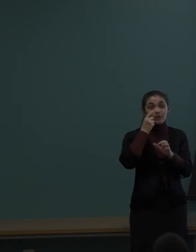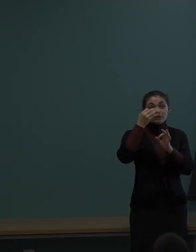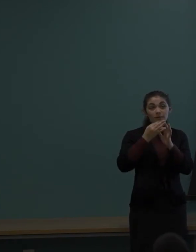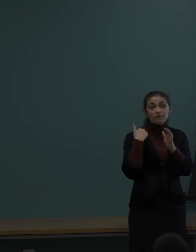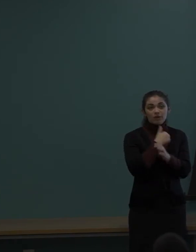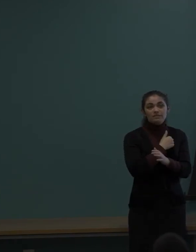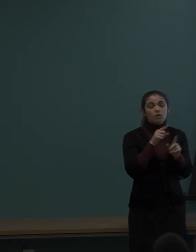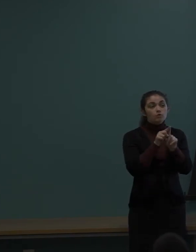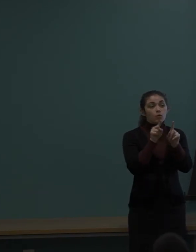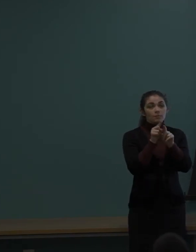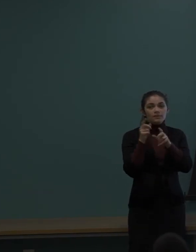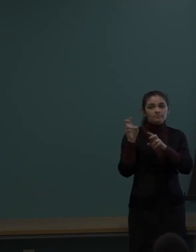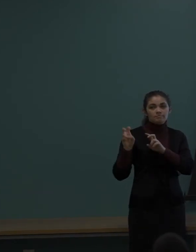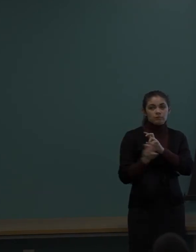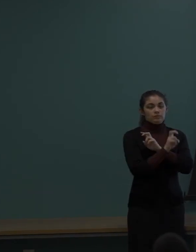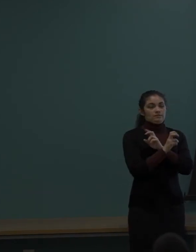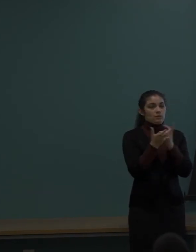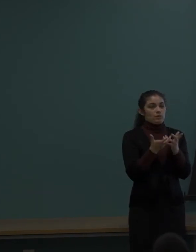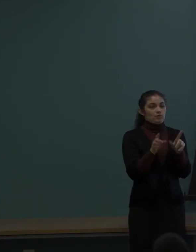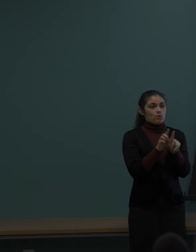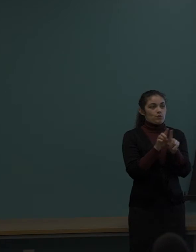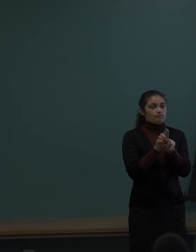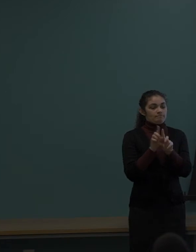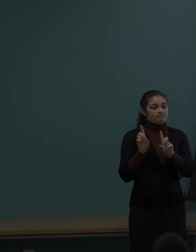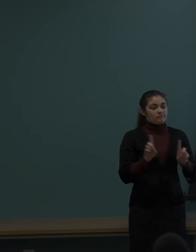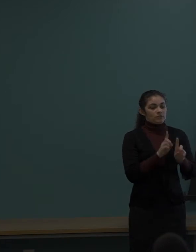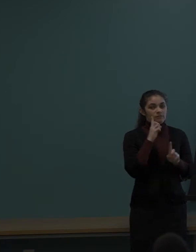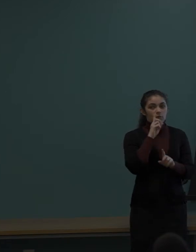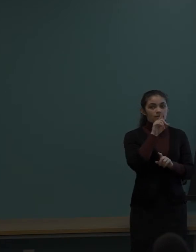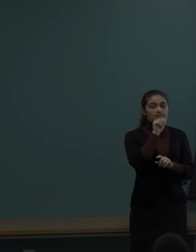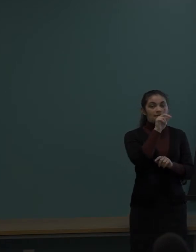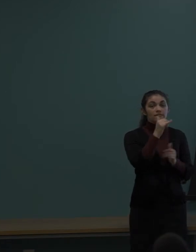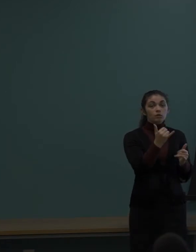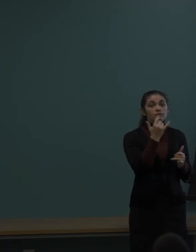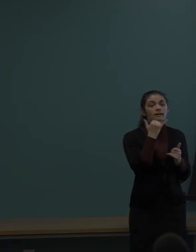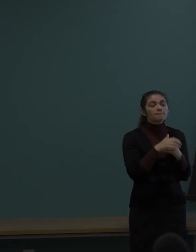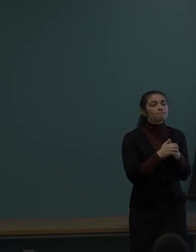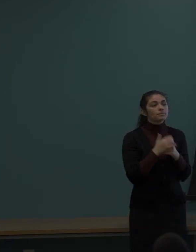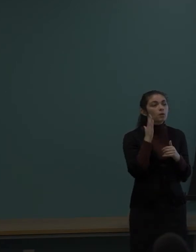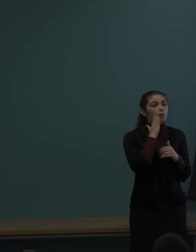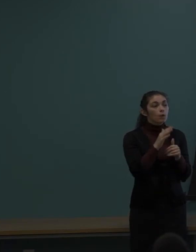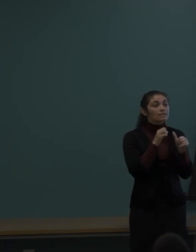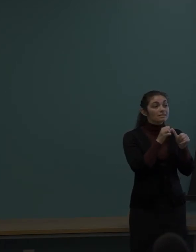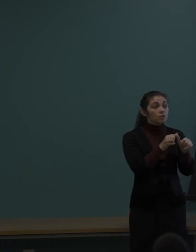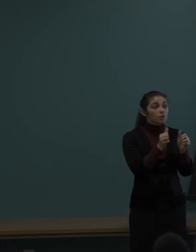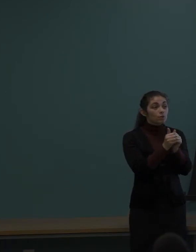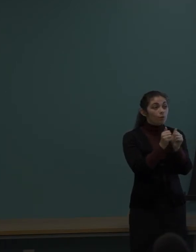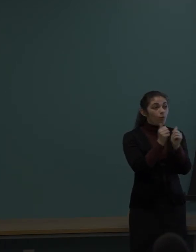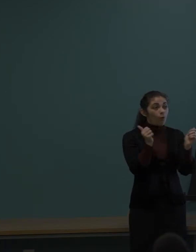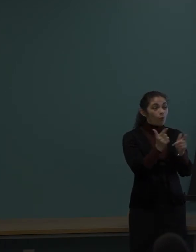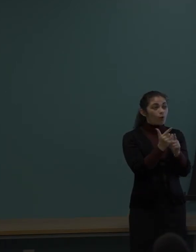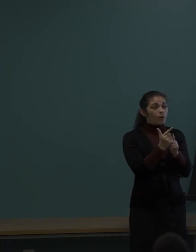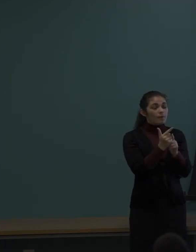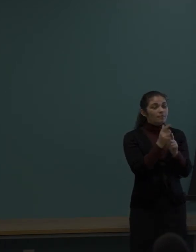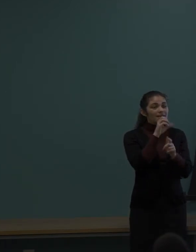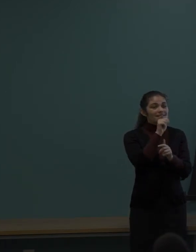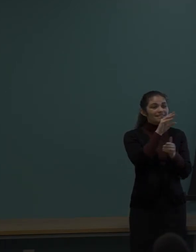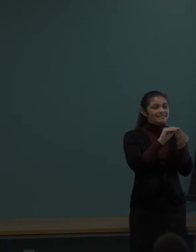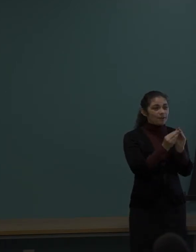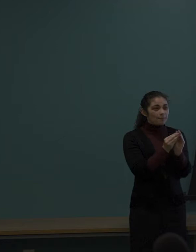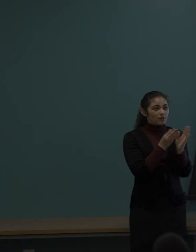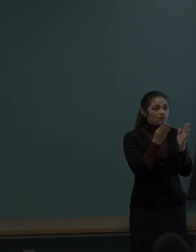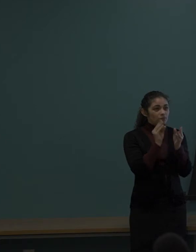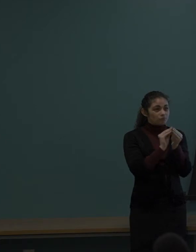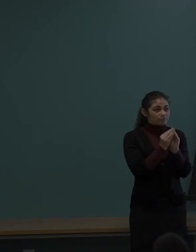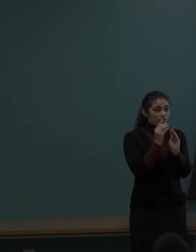interpretation for us and for being willing to do this pivot to the slides today. So I'm going to begin, as I normally do, with our total case count. This is the Cuyahoga